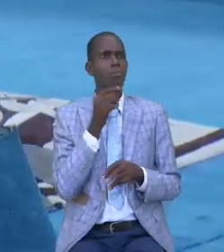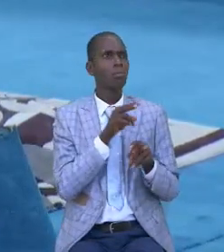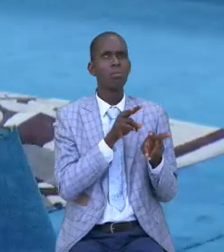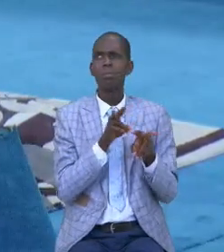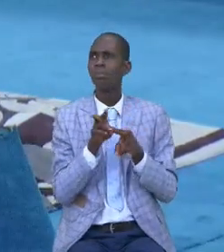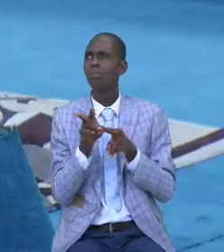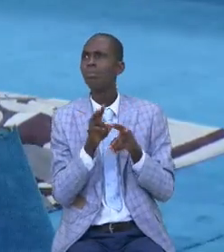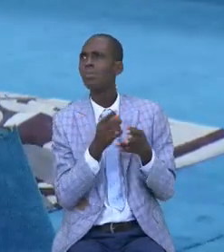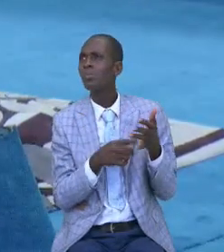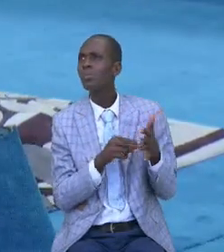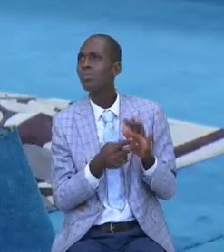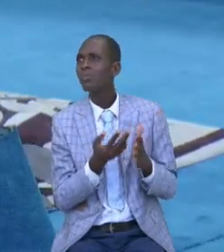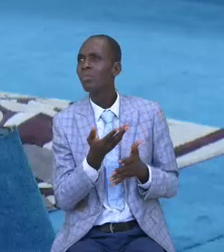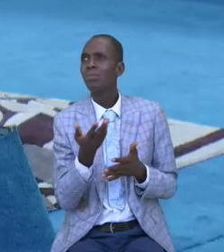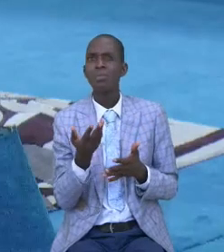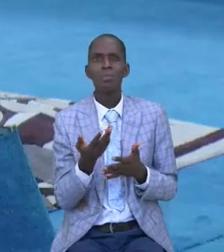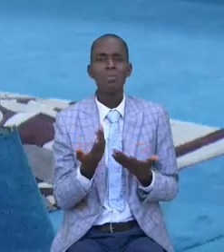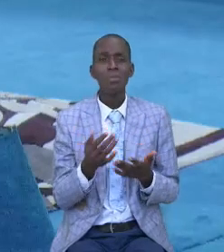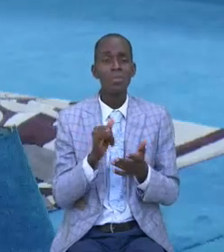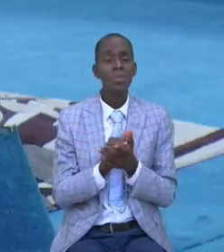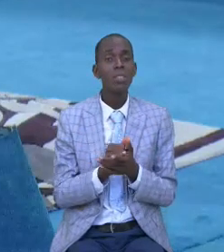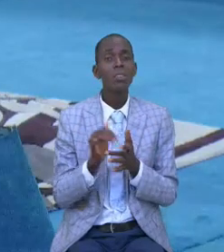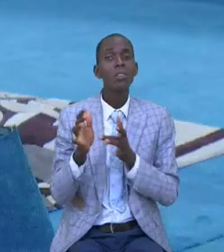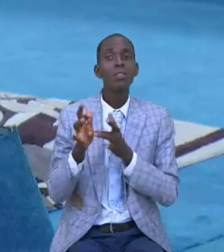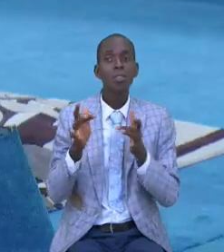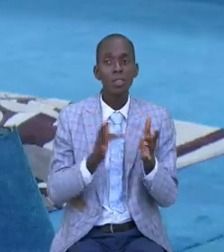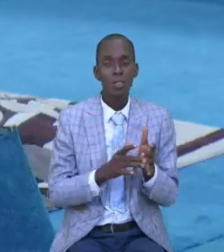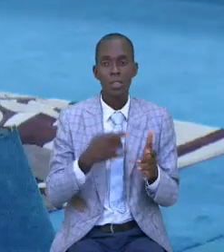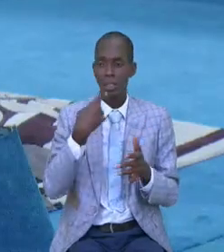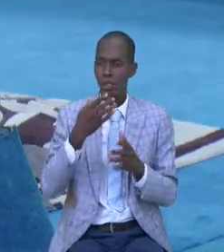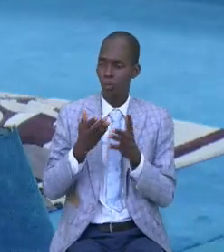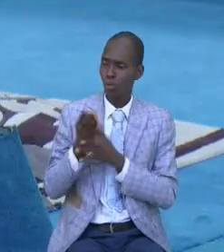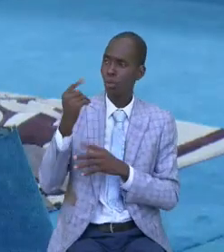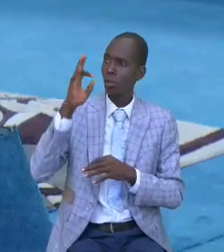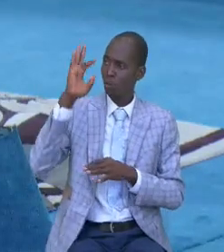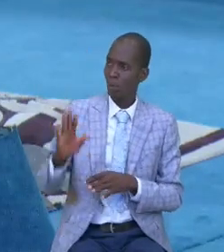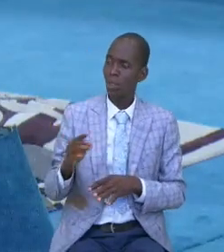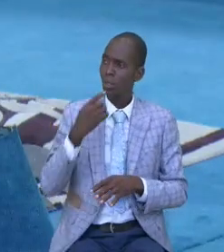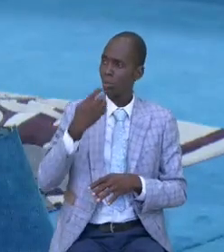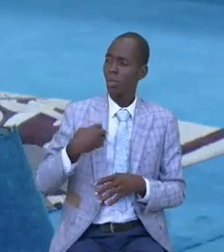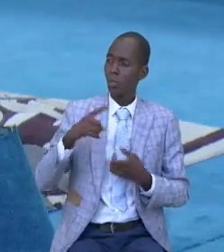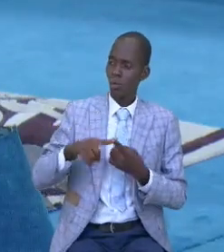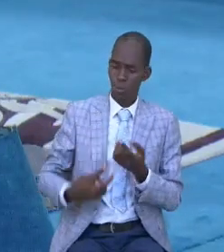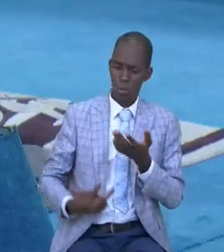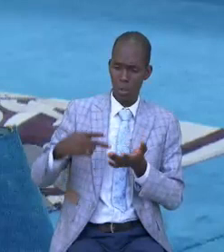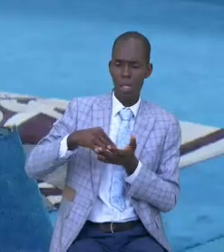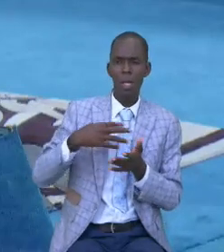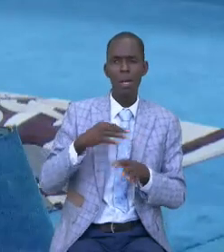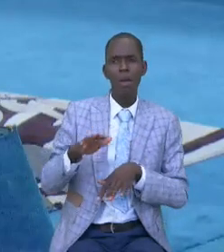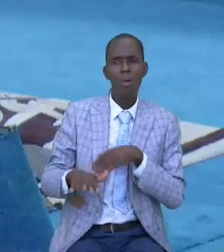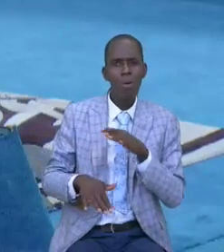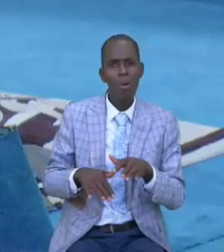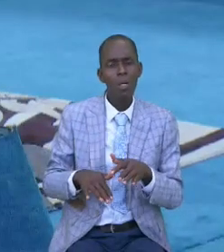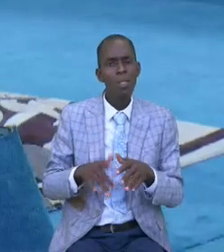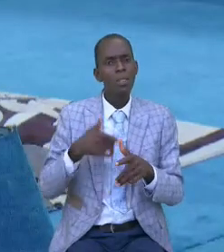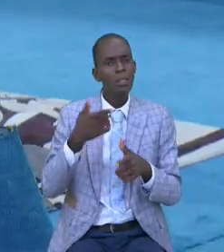saying, Jesus said through the preacher, rise up and walk. is the